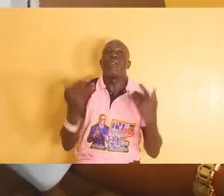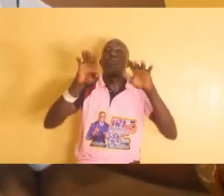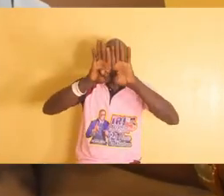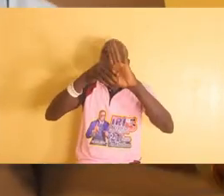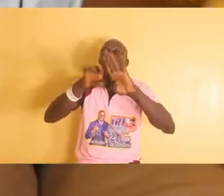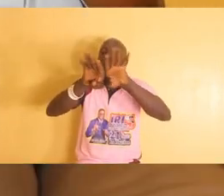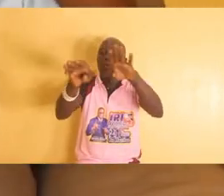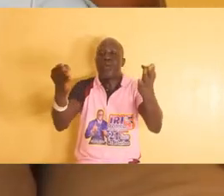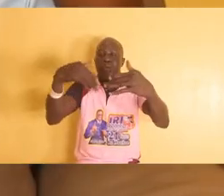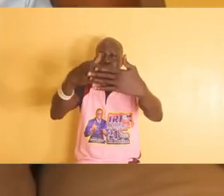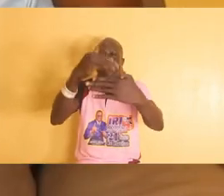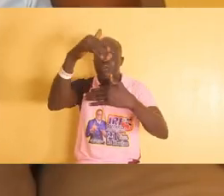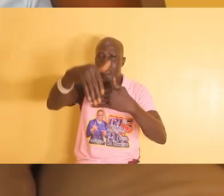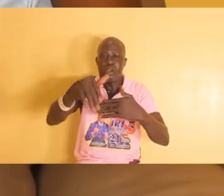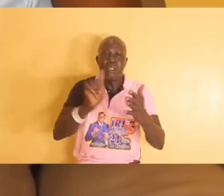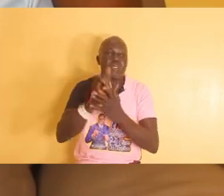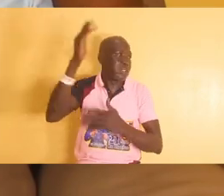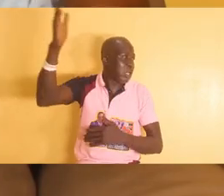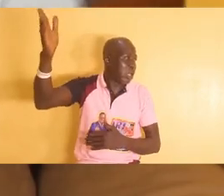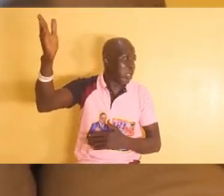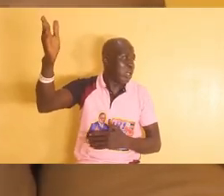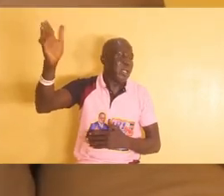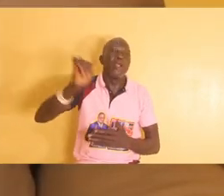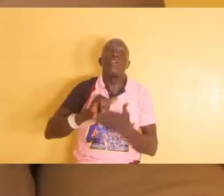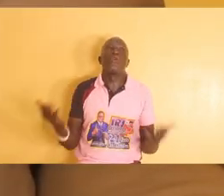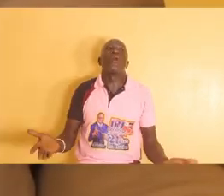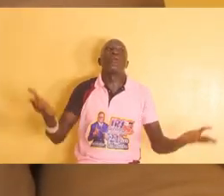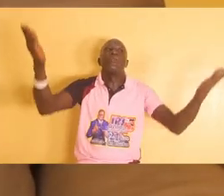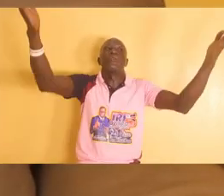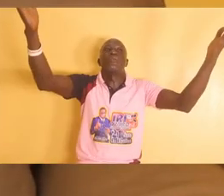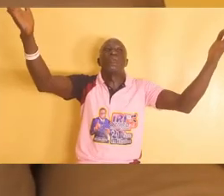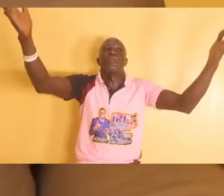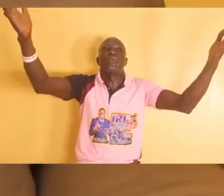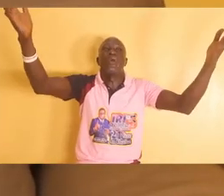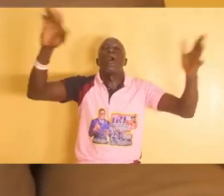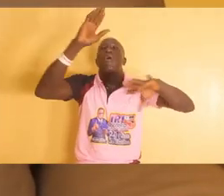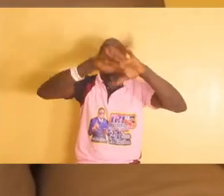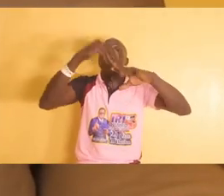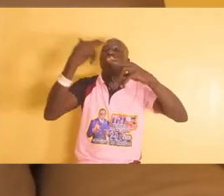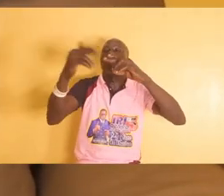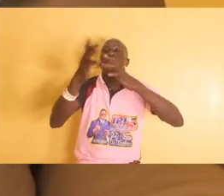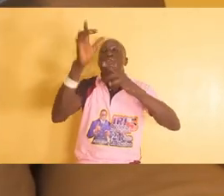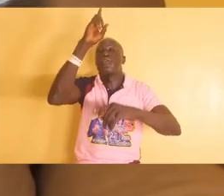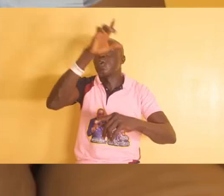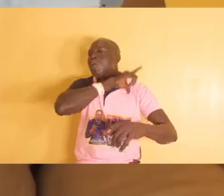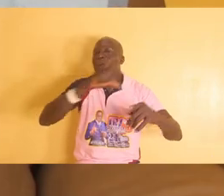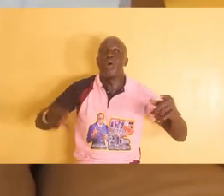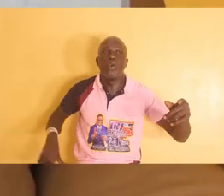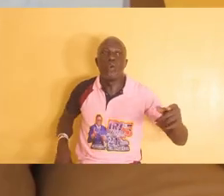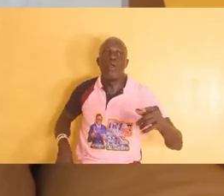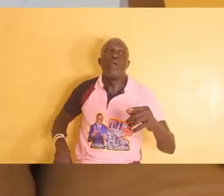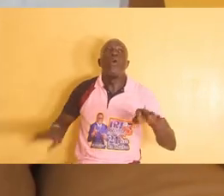I praise and open door before you. It is written. You now lift up your hands. You call the name of Jesus.